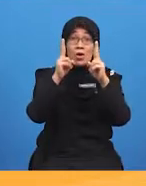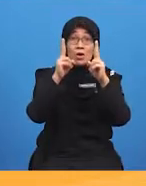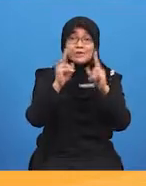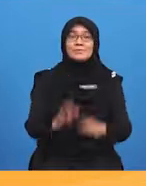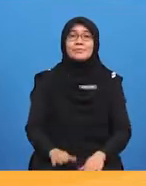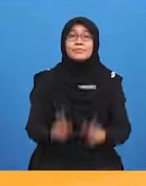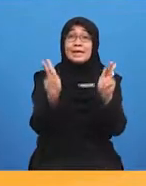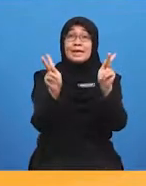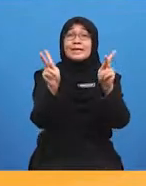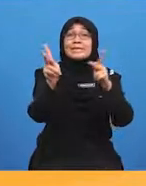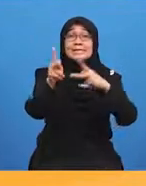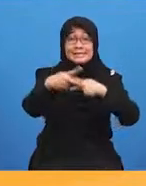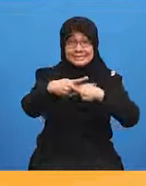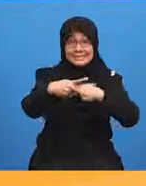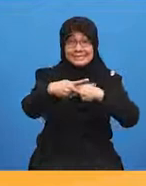Kitchen.